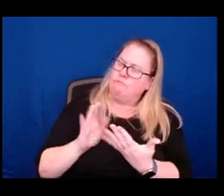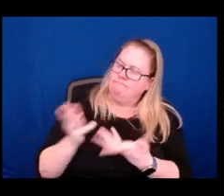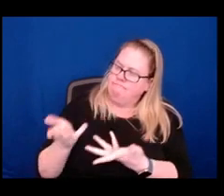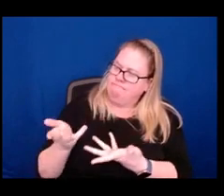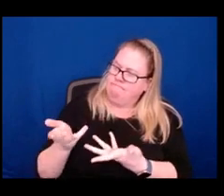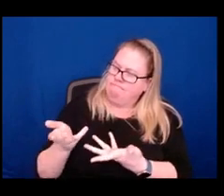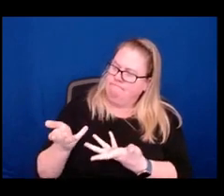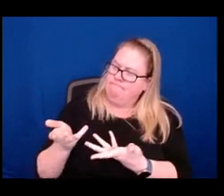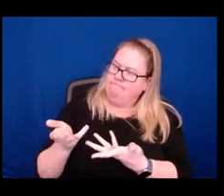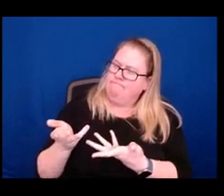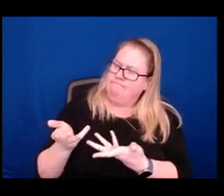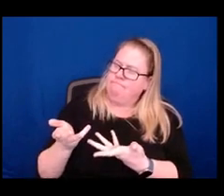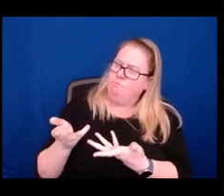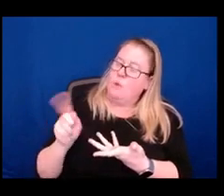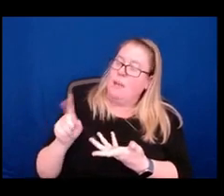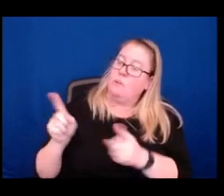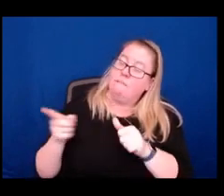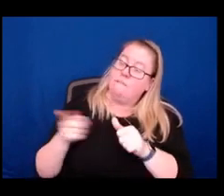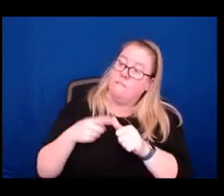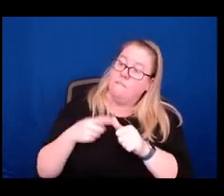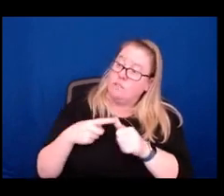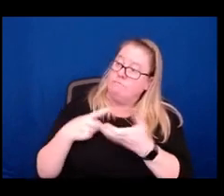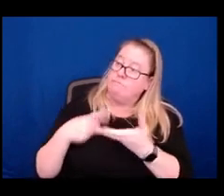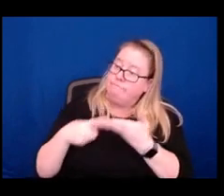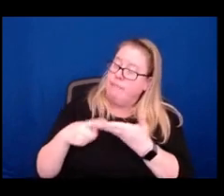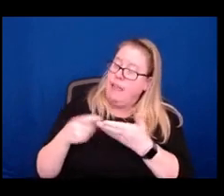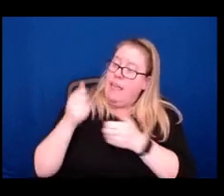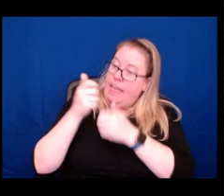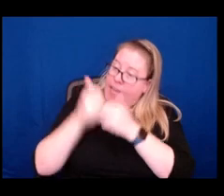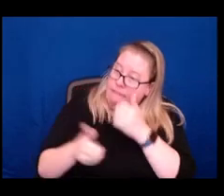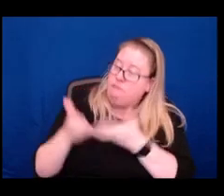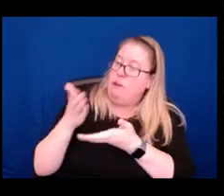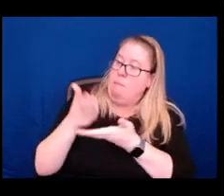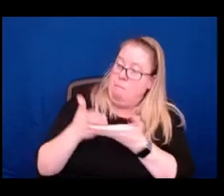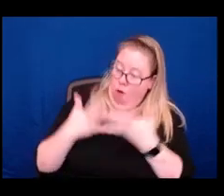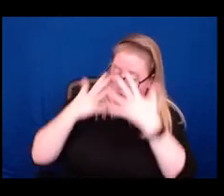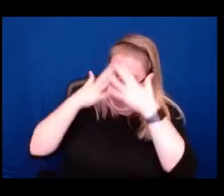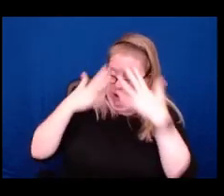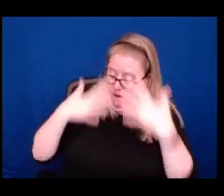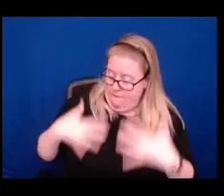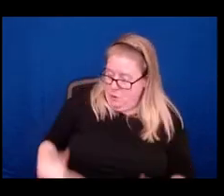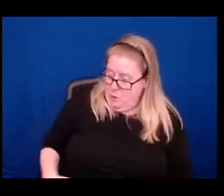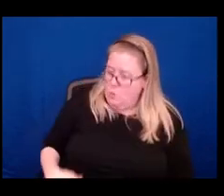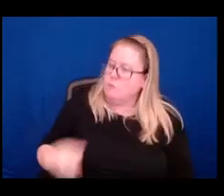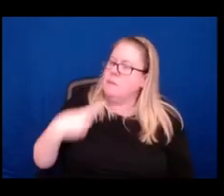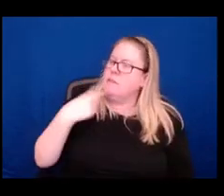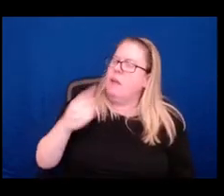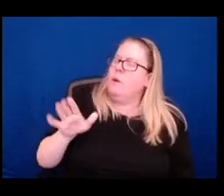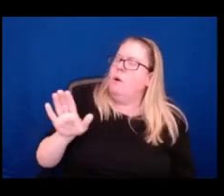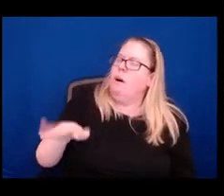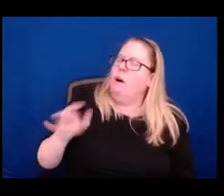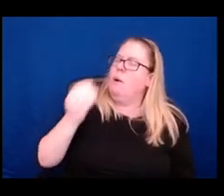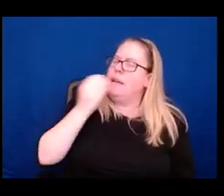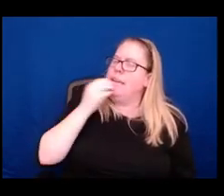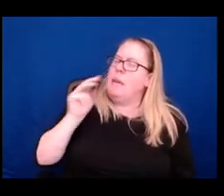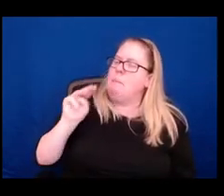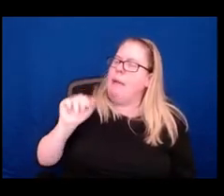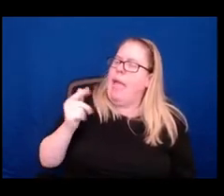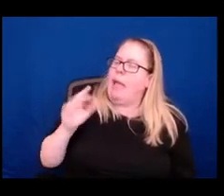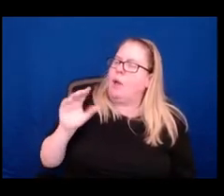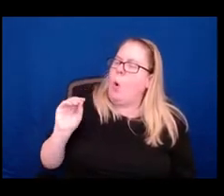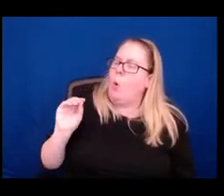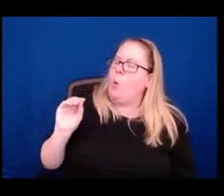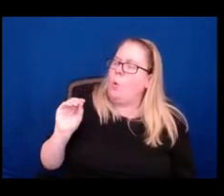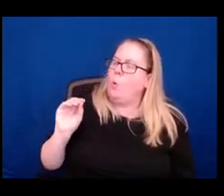You got to first go and address every part of you. So if I go and tell you, oh, just eat mangoes, you know,